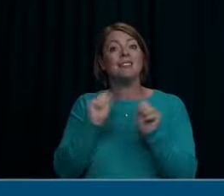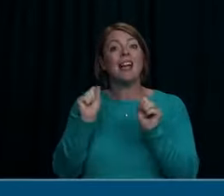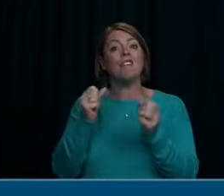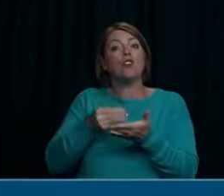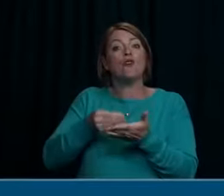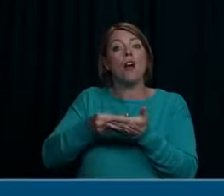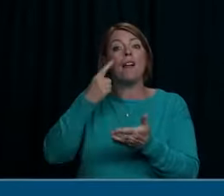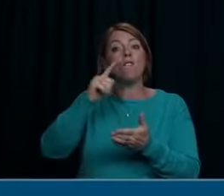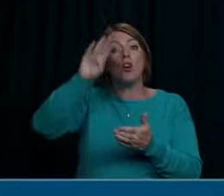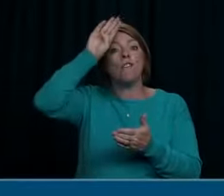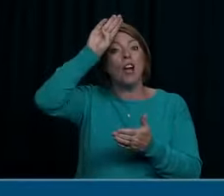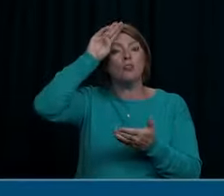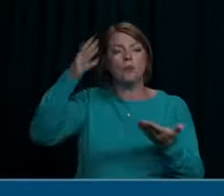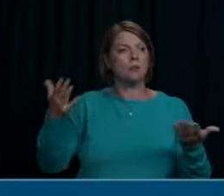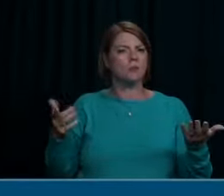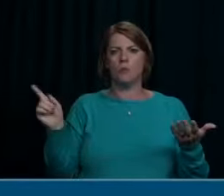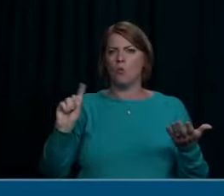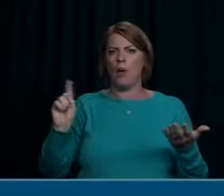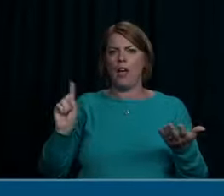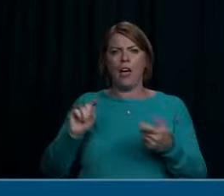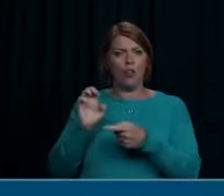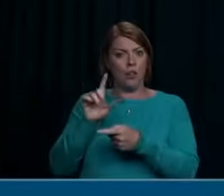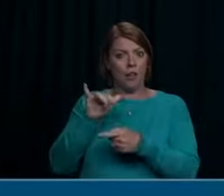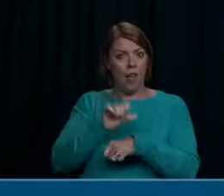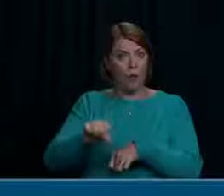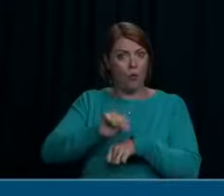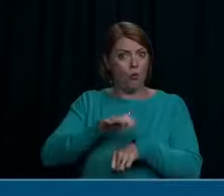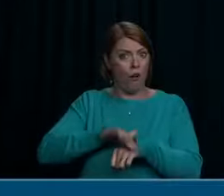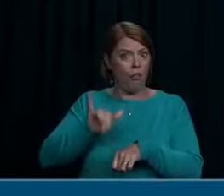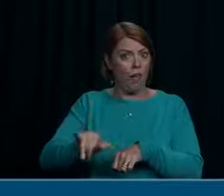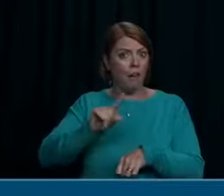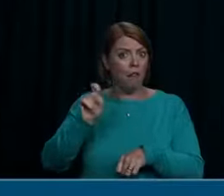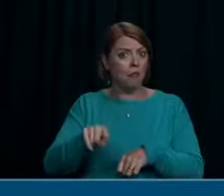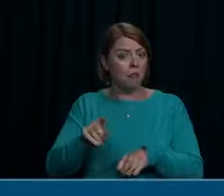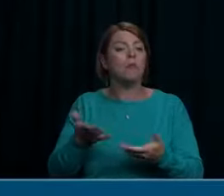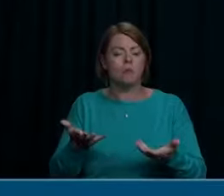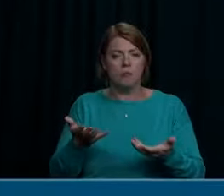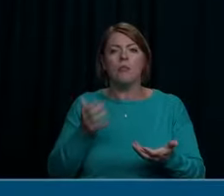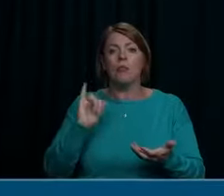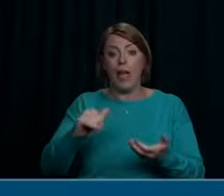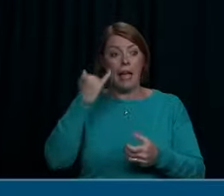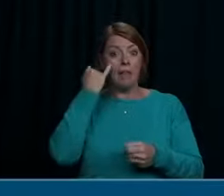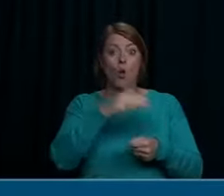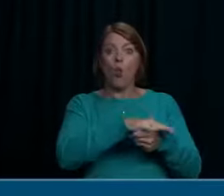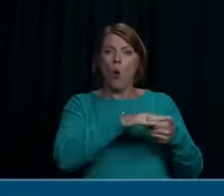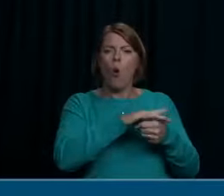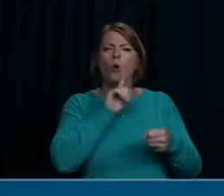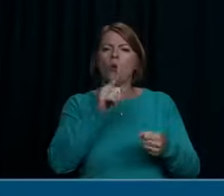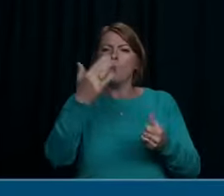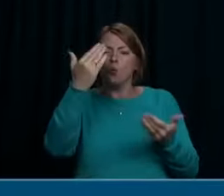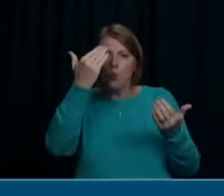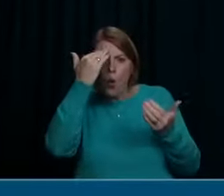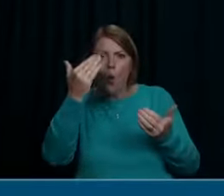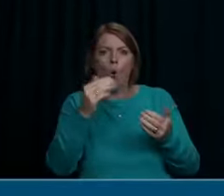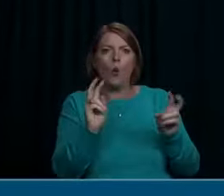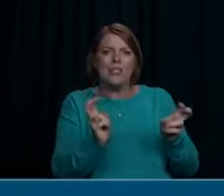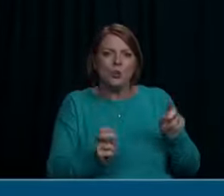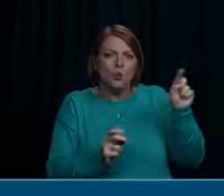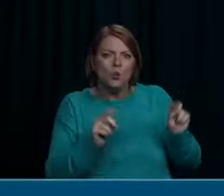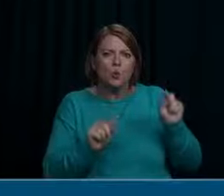where are those at? Where is Eli working on these issues? So being local, you know about these things, you work with the mayors, you work with the